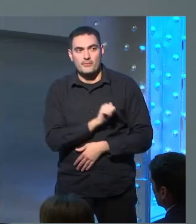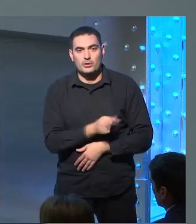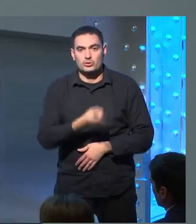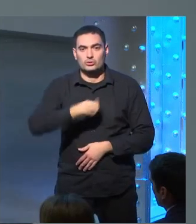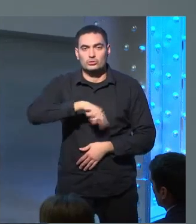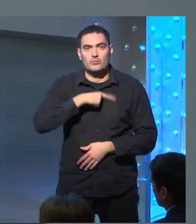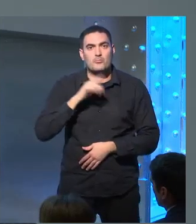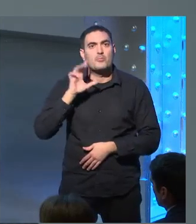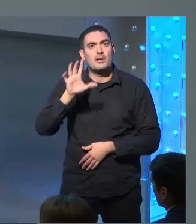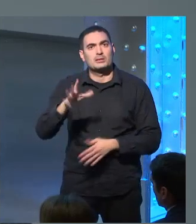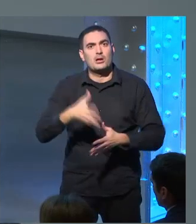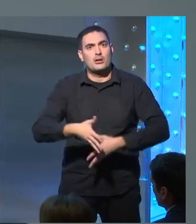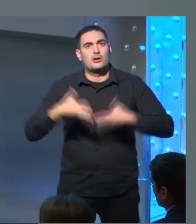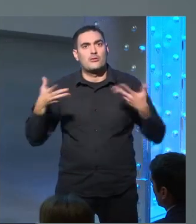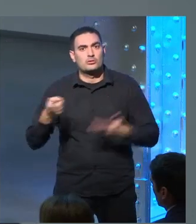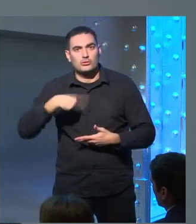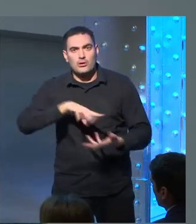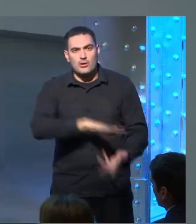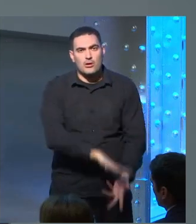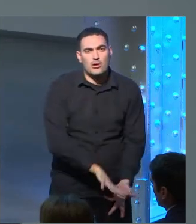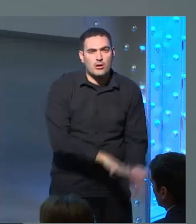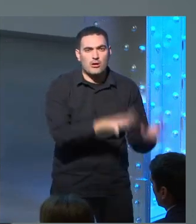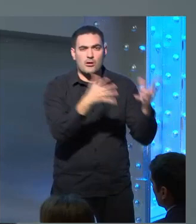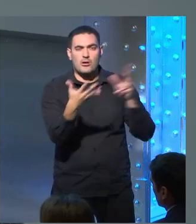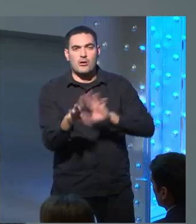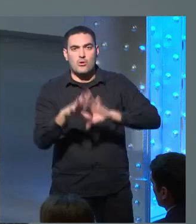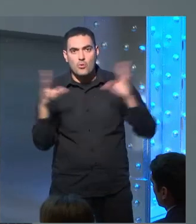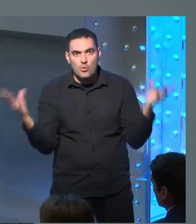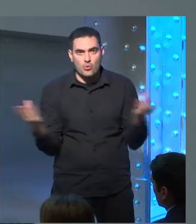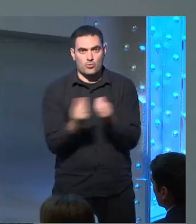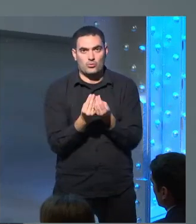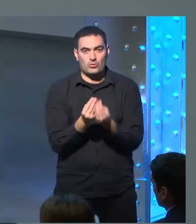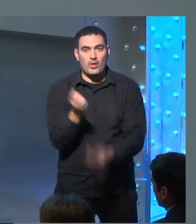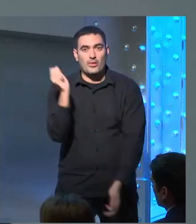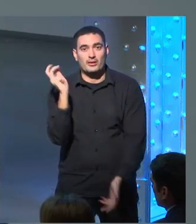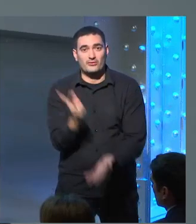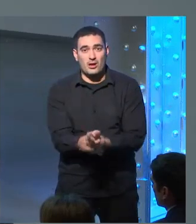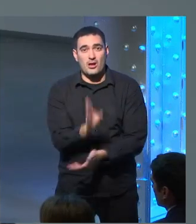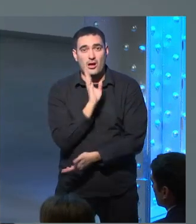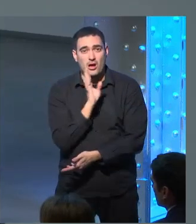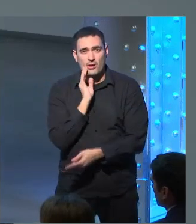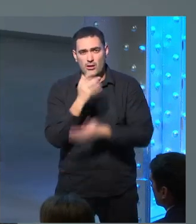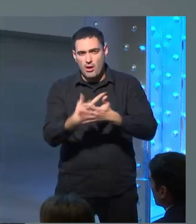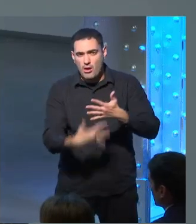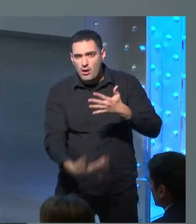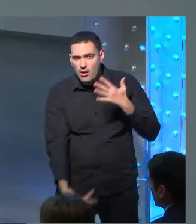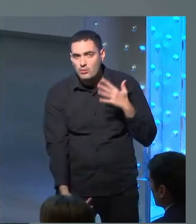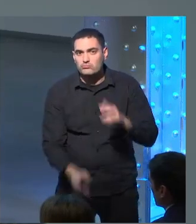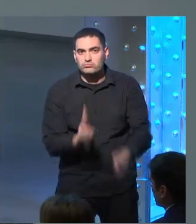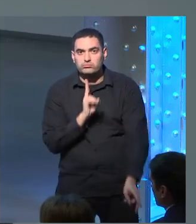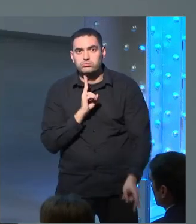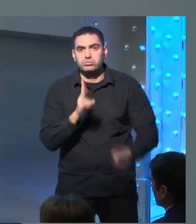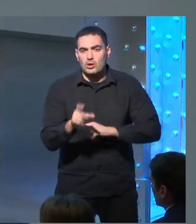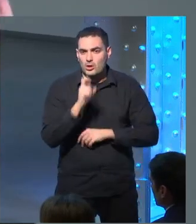my presentation, we are a great country, we are transforming this country together, and those challenges will